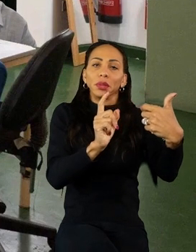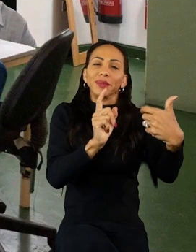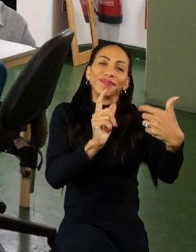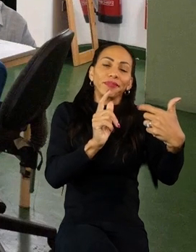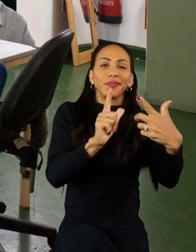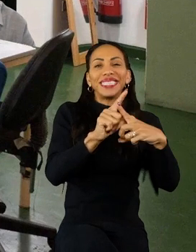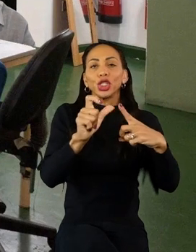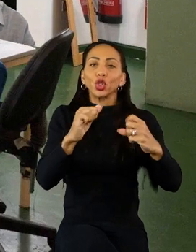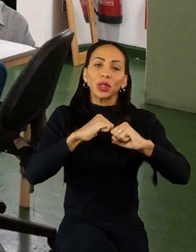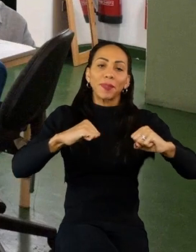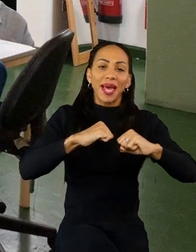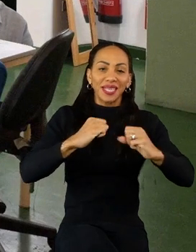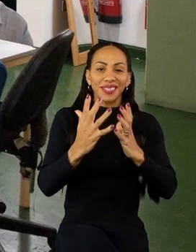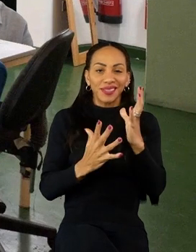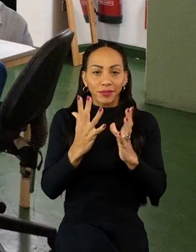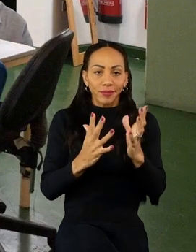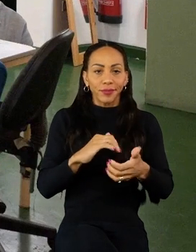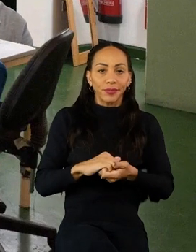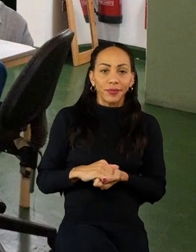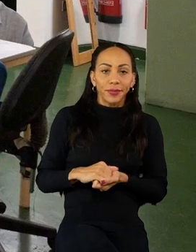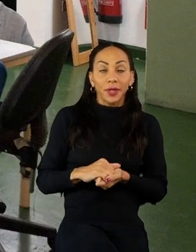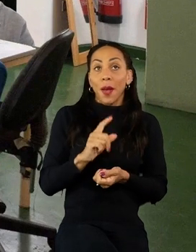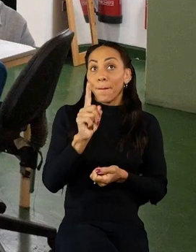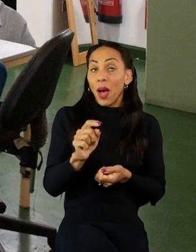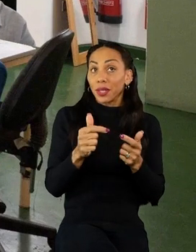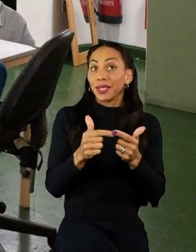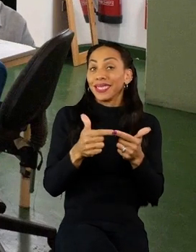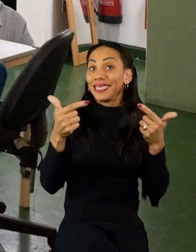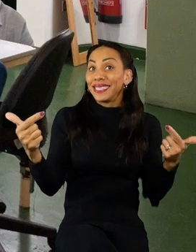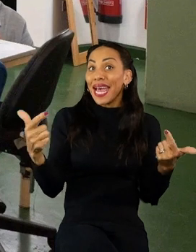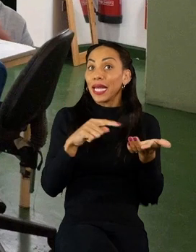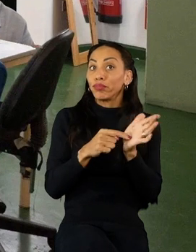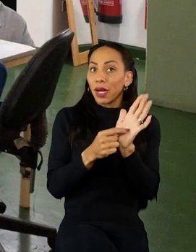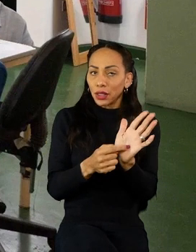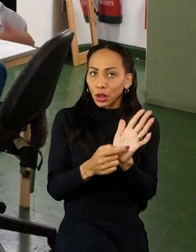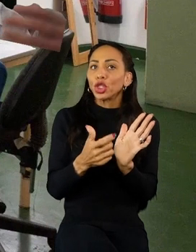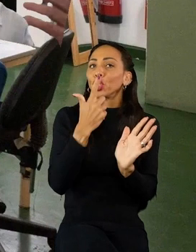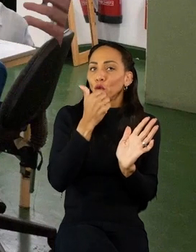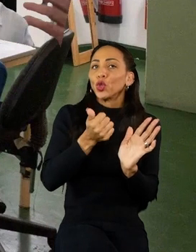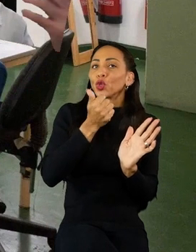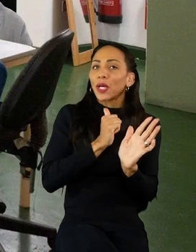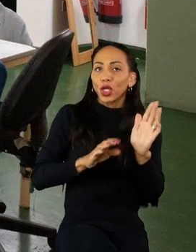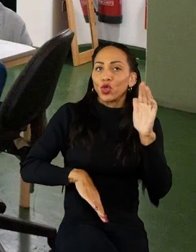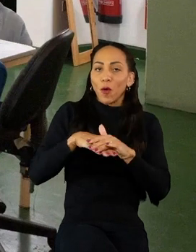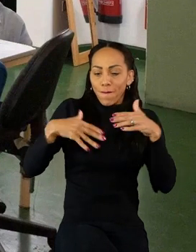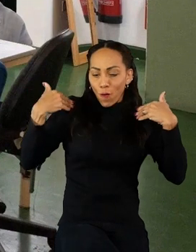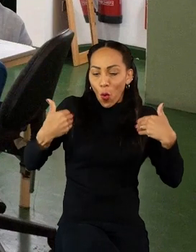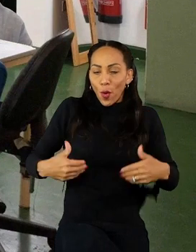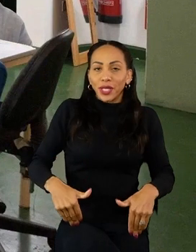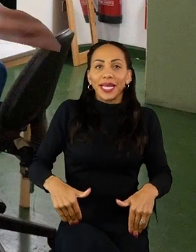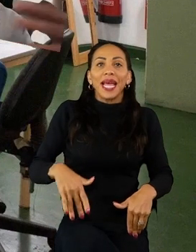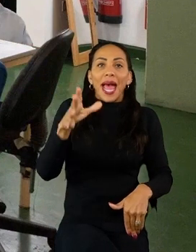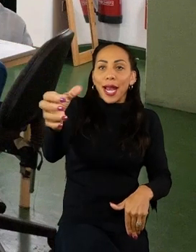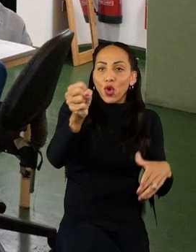it was working like television rather than theatre. And with the telepresence stage, because you have the full figure. And you're